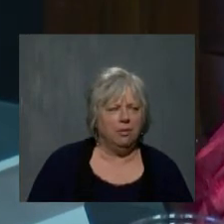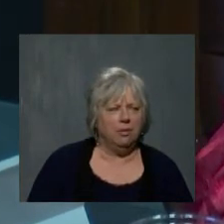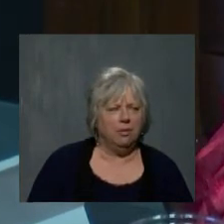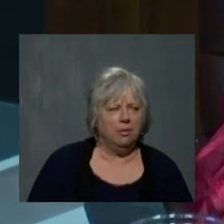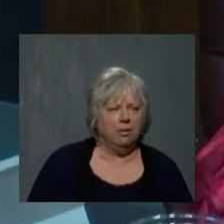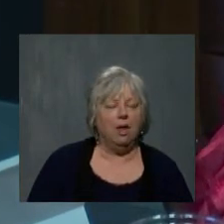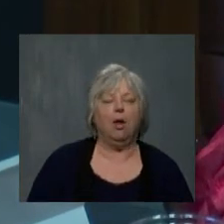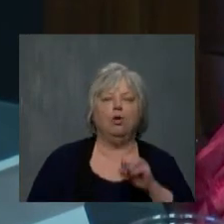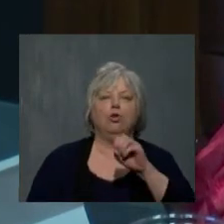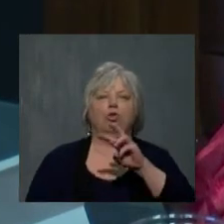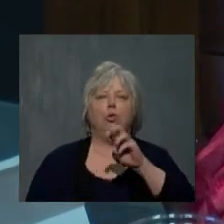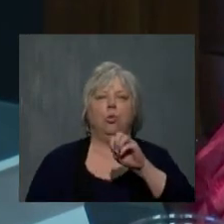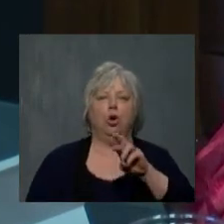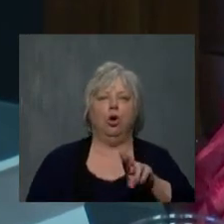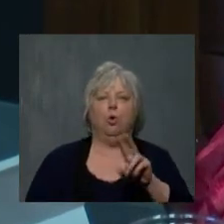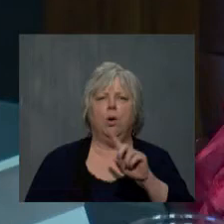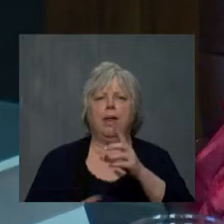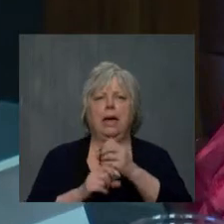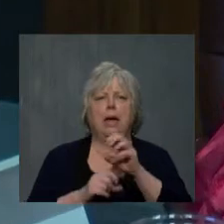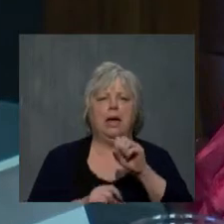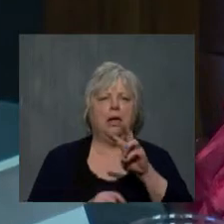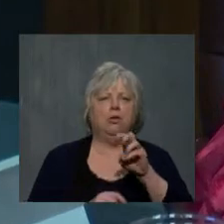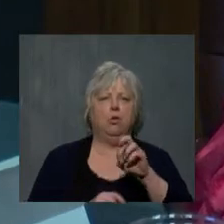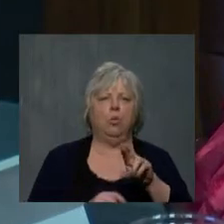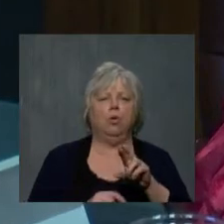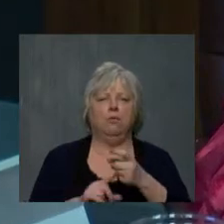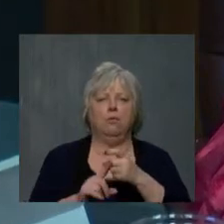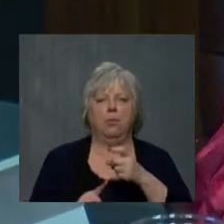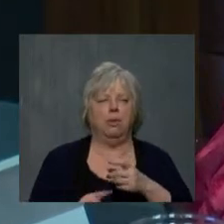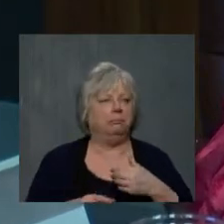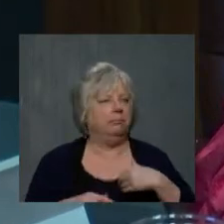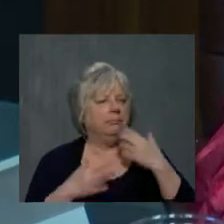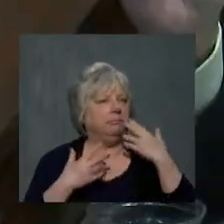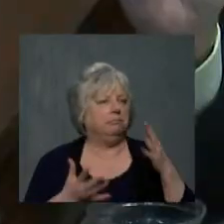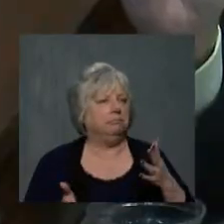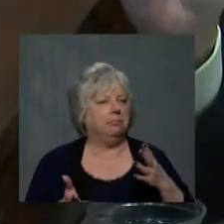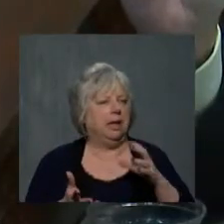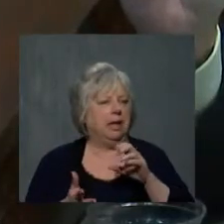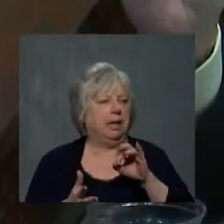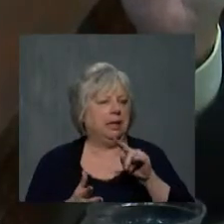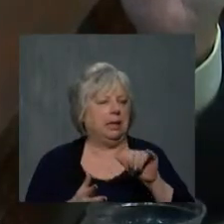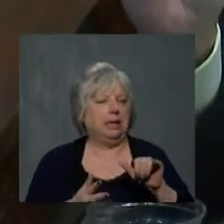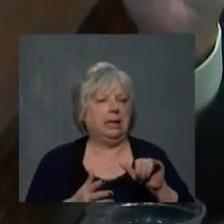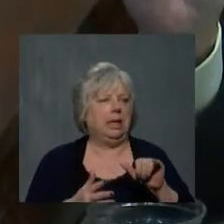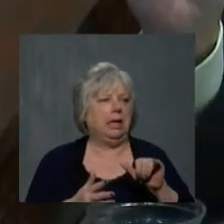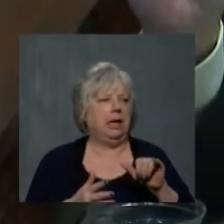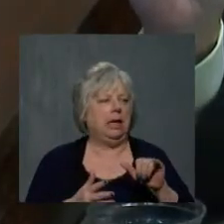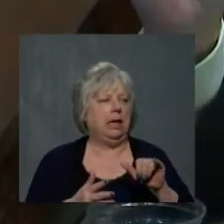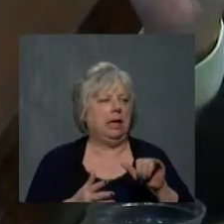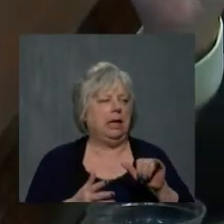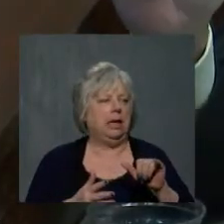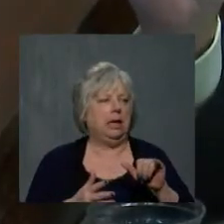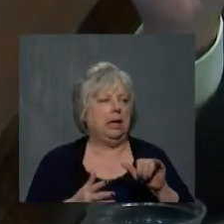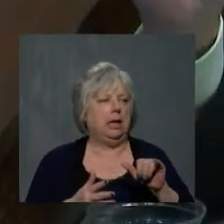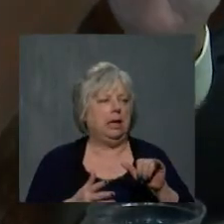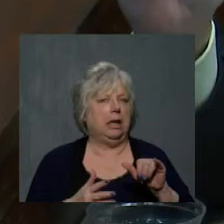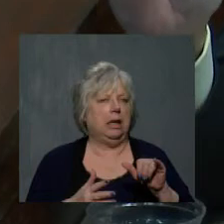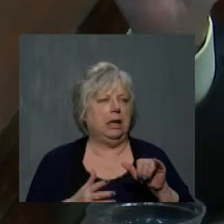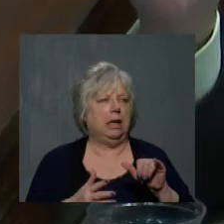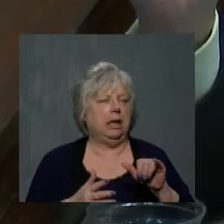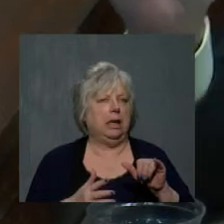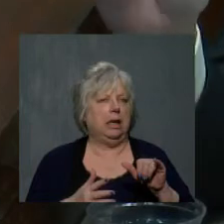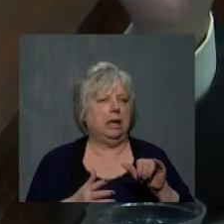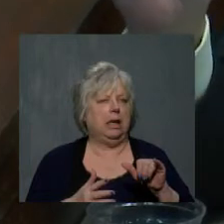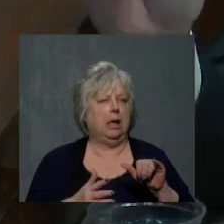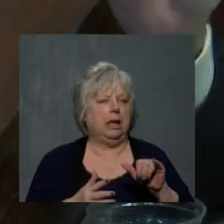were they getting their sewer from? I don't know. The city has put a limit at the city